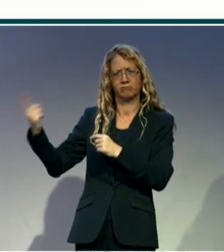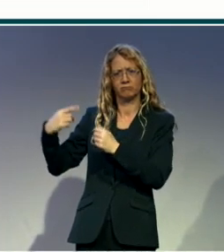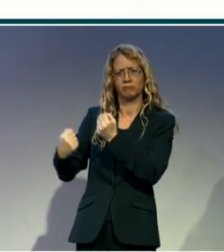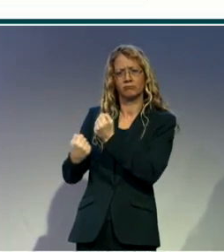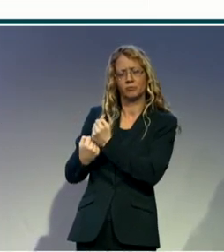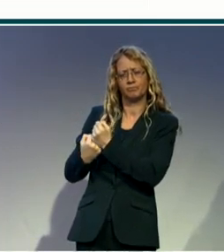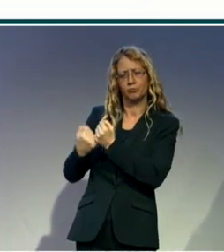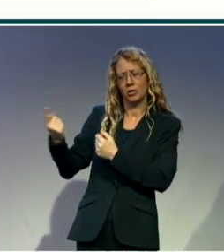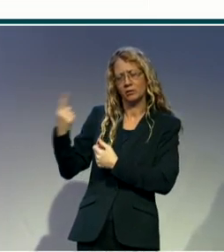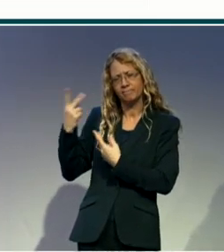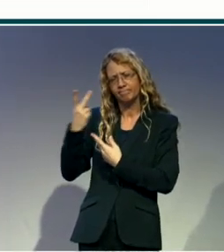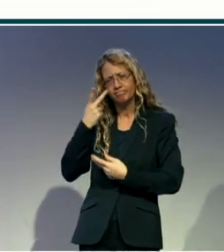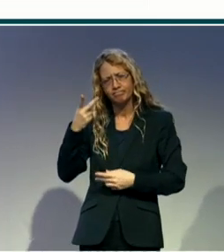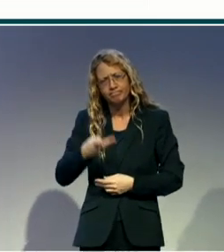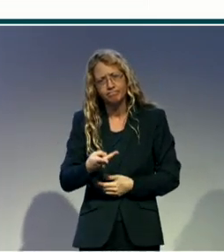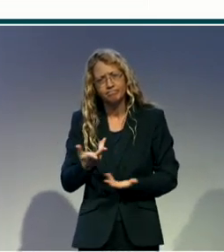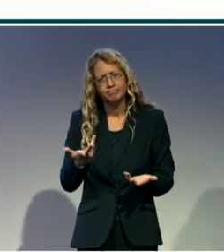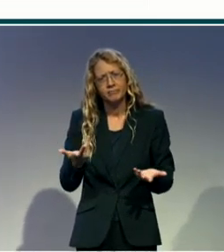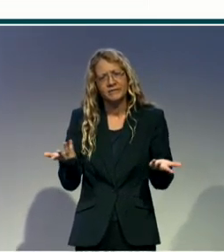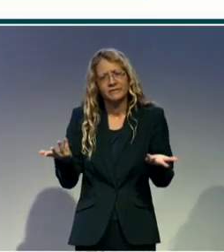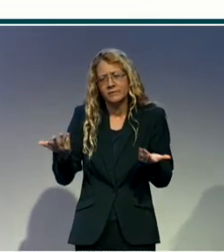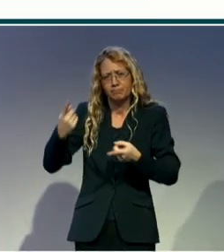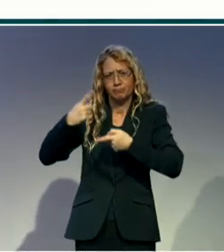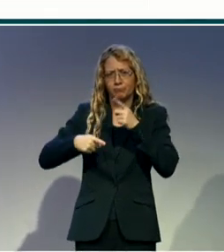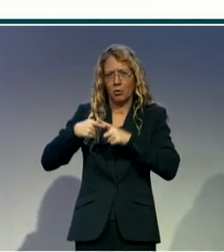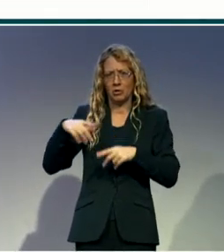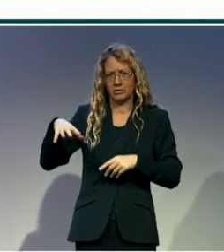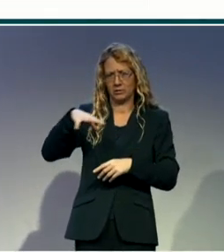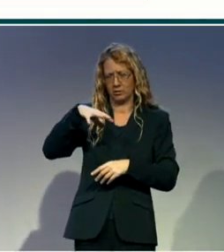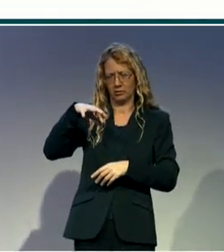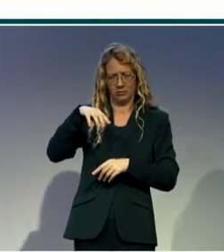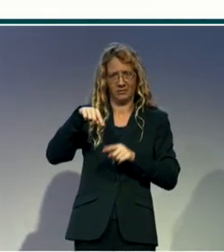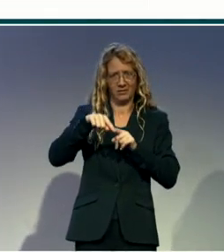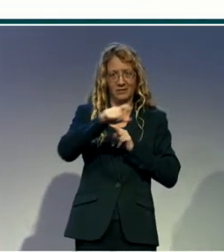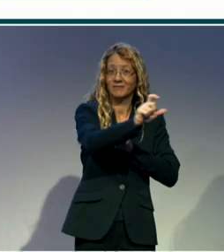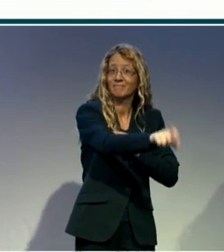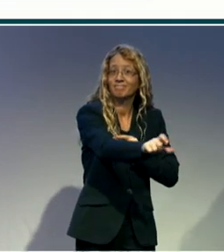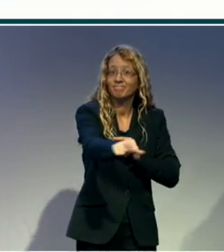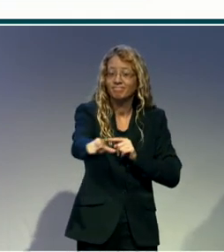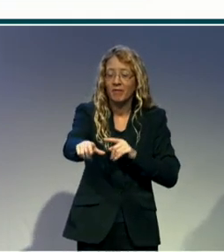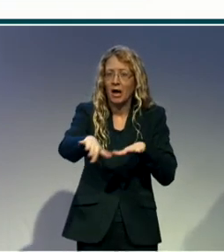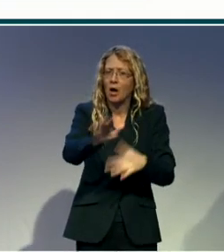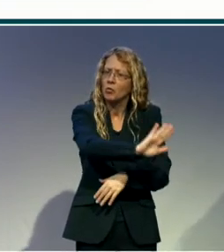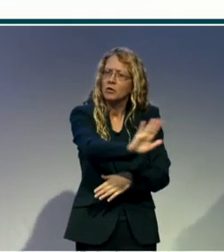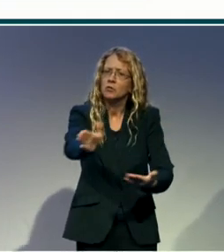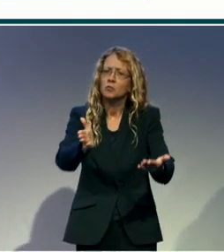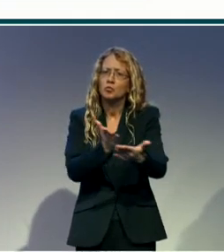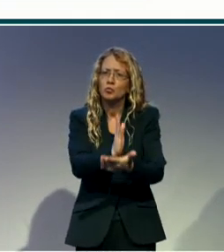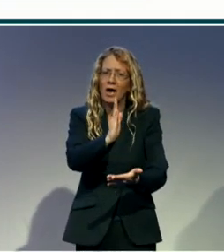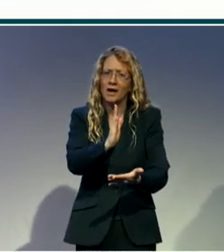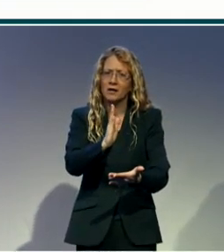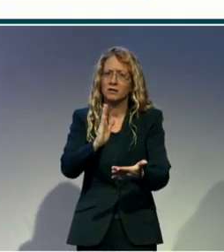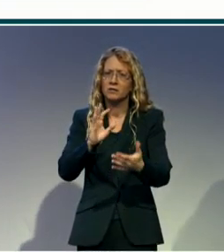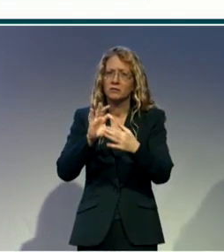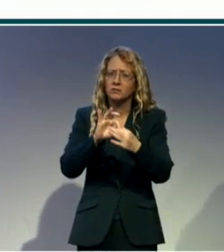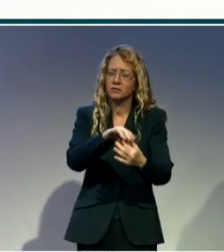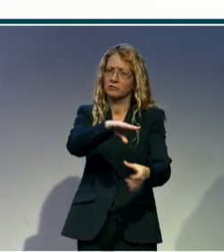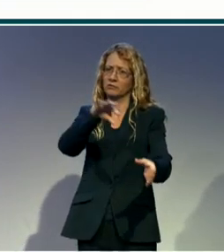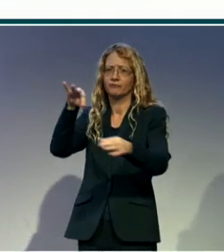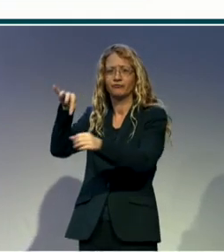participation and then applied it to the voting context, mapped against the CRPD. We then received a Victorian government